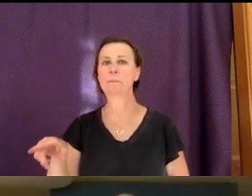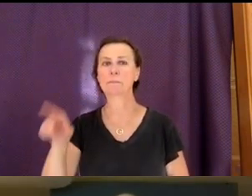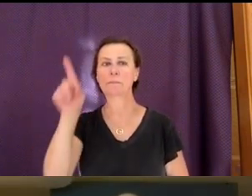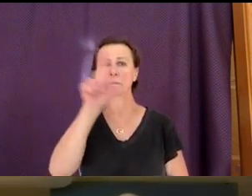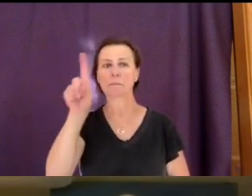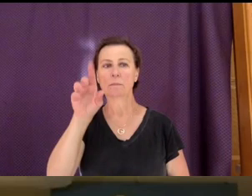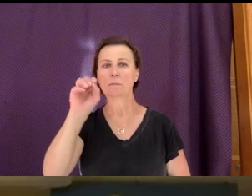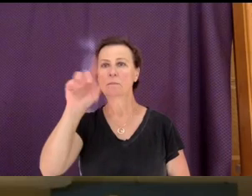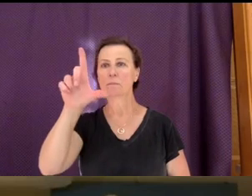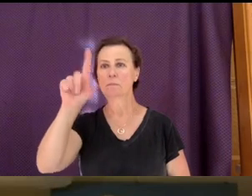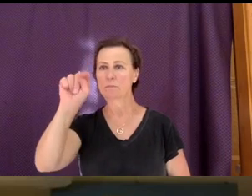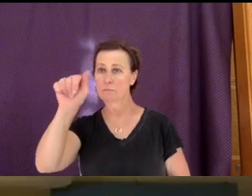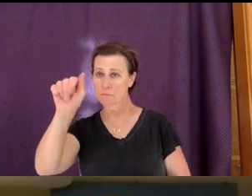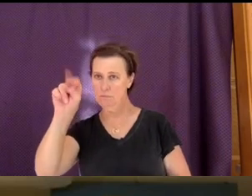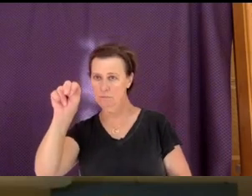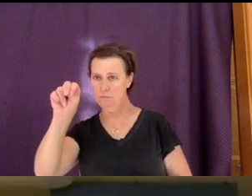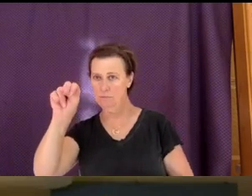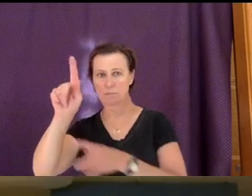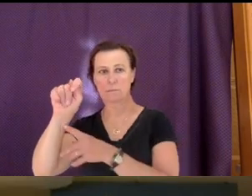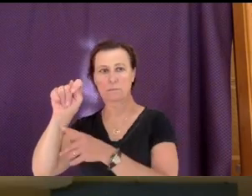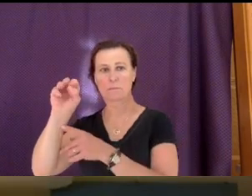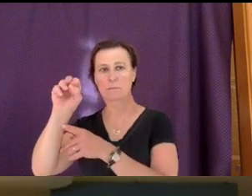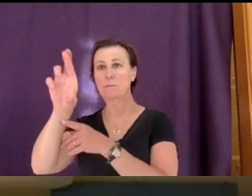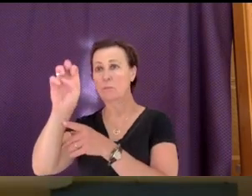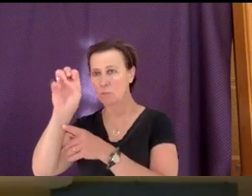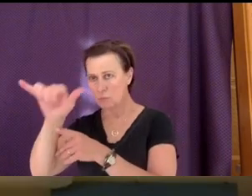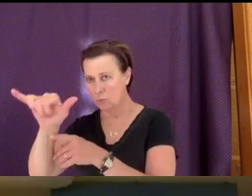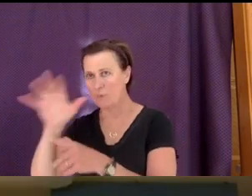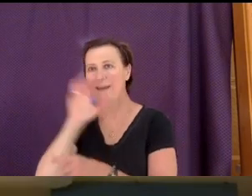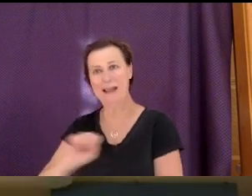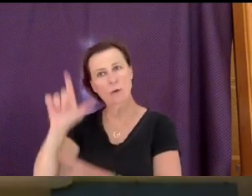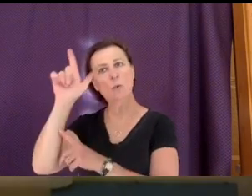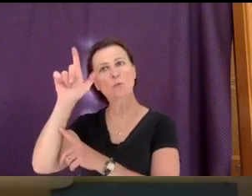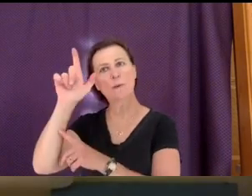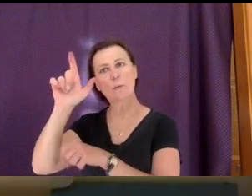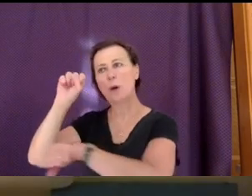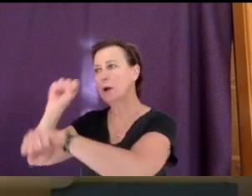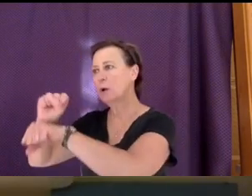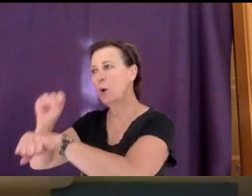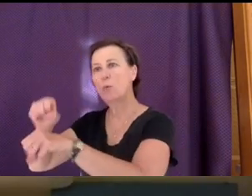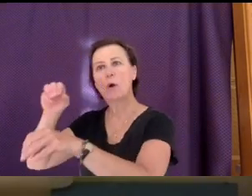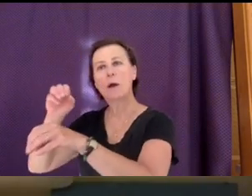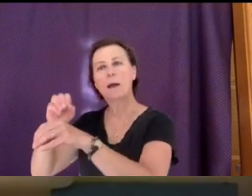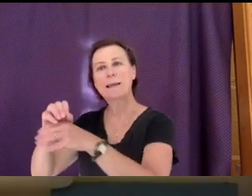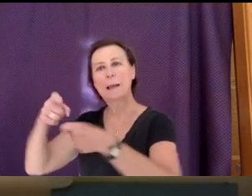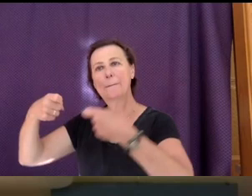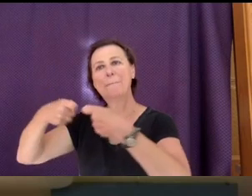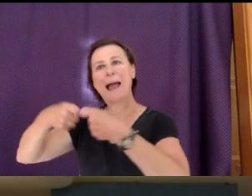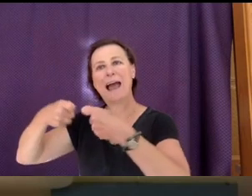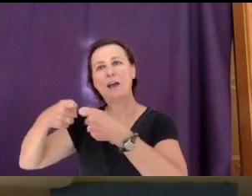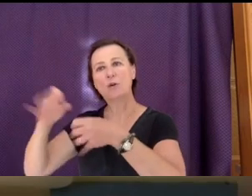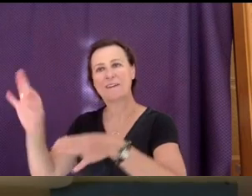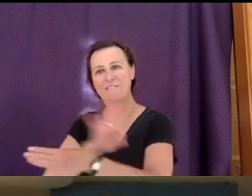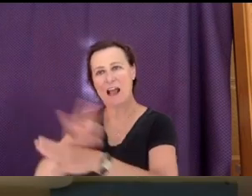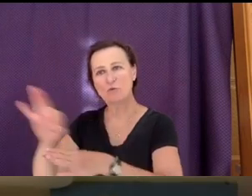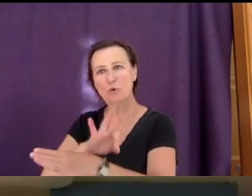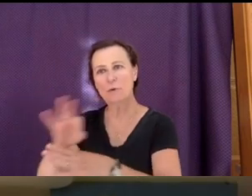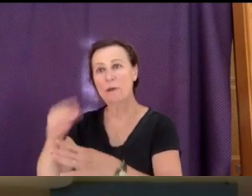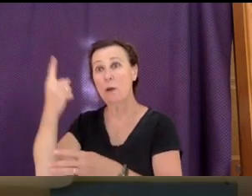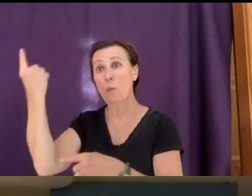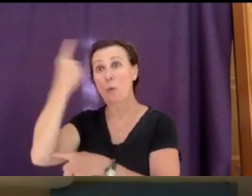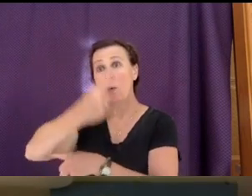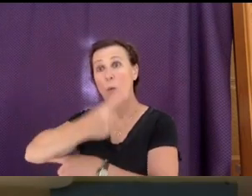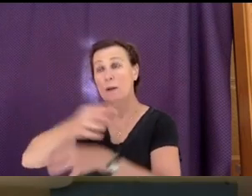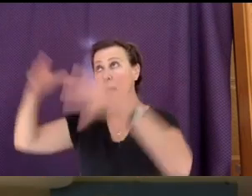Zoltan Tori was a 21-year-old working in a battery factory. One day, a barrel broke and rained